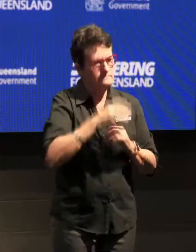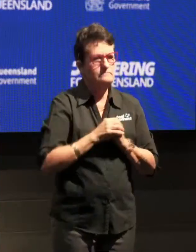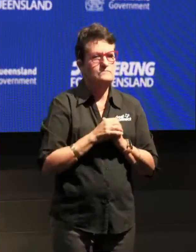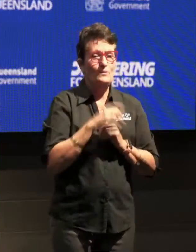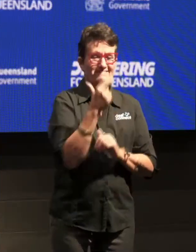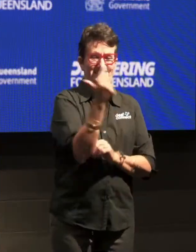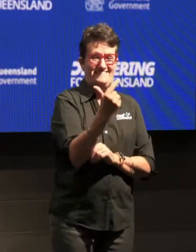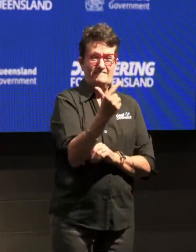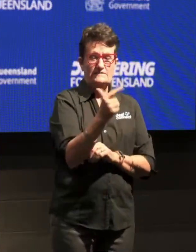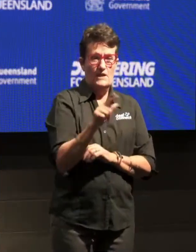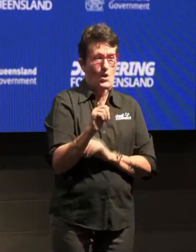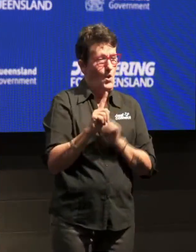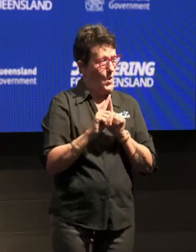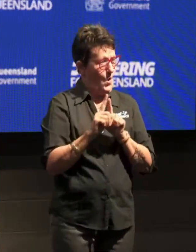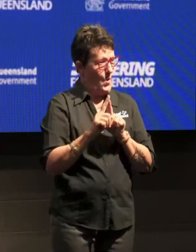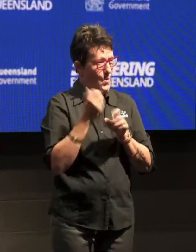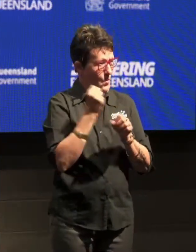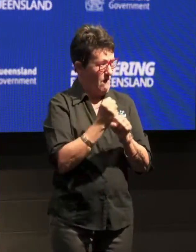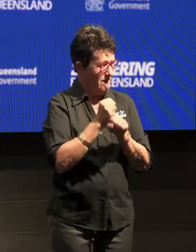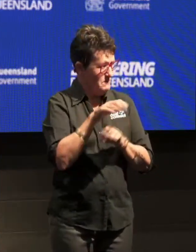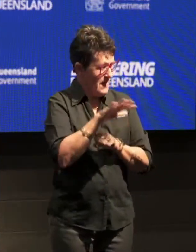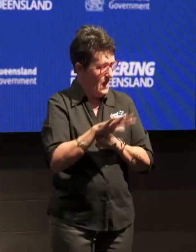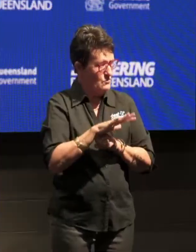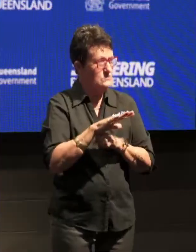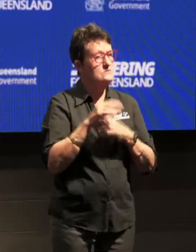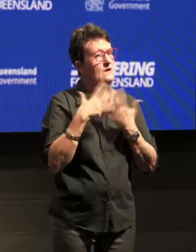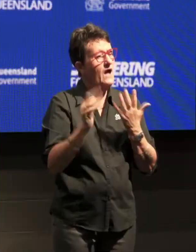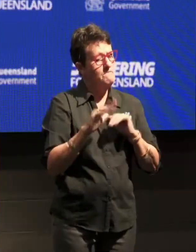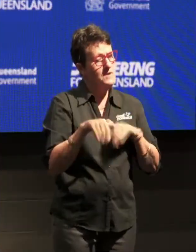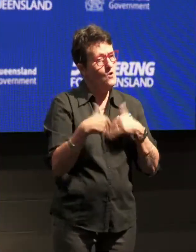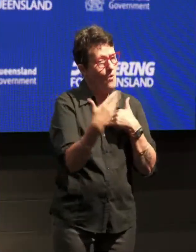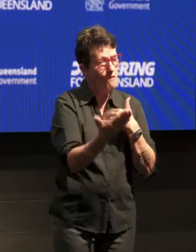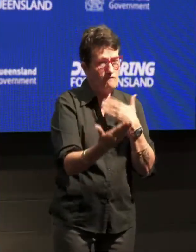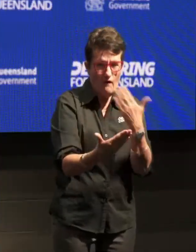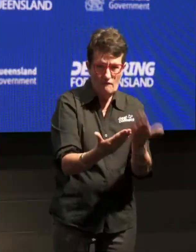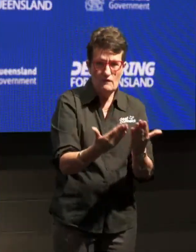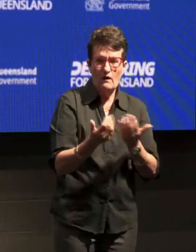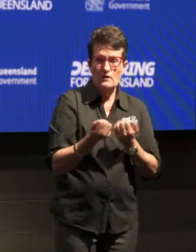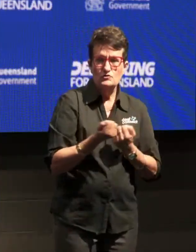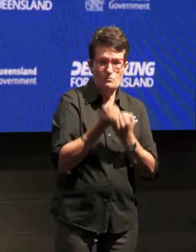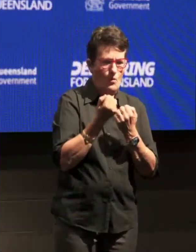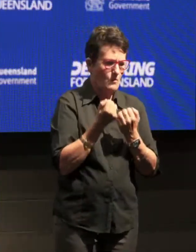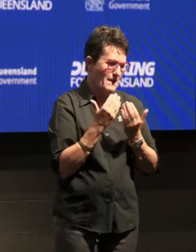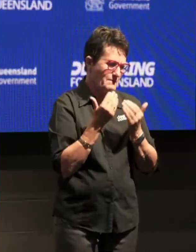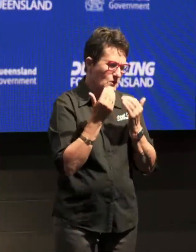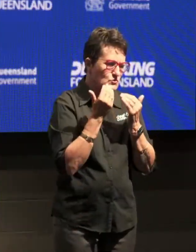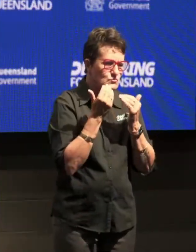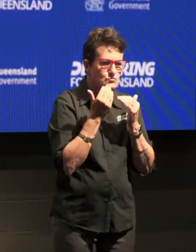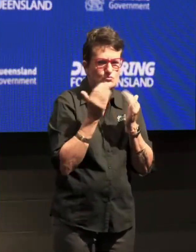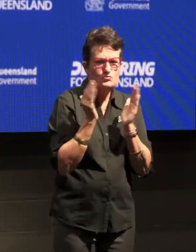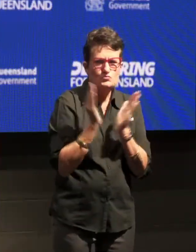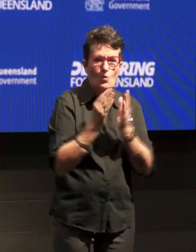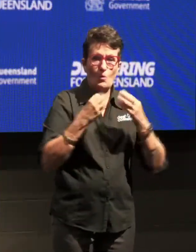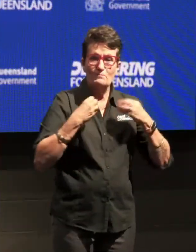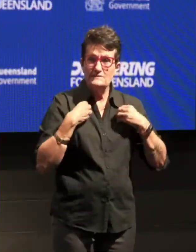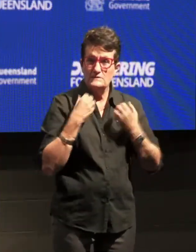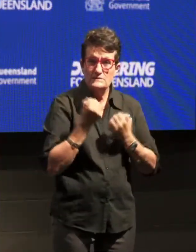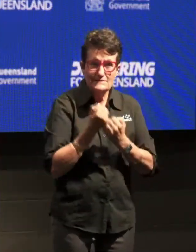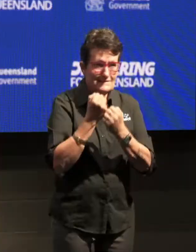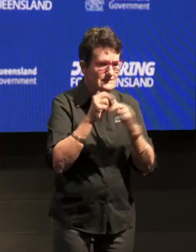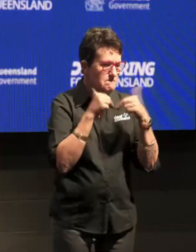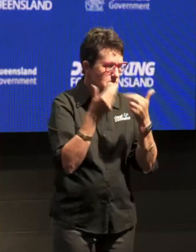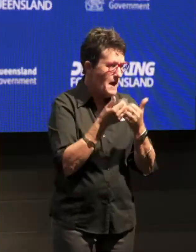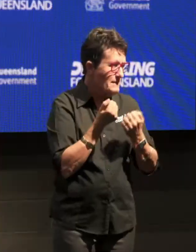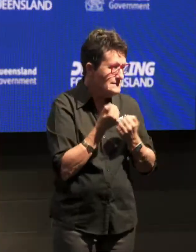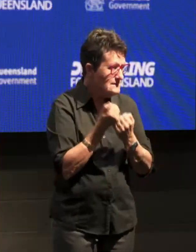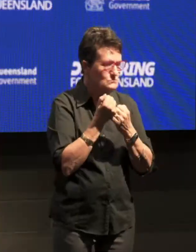areas that have been, in one way or another, been offered support, and that's everything from small and family business assistance, that's